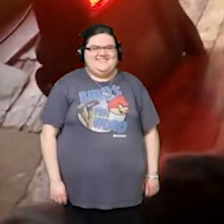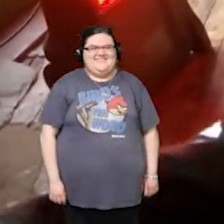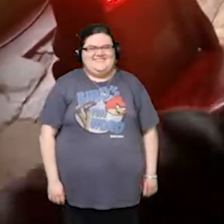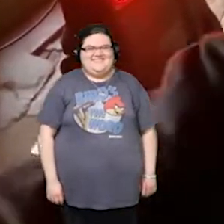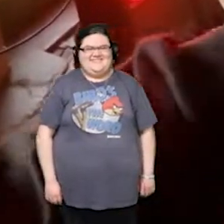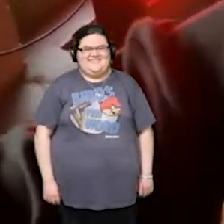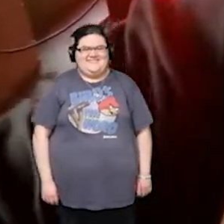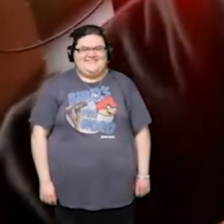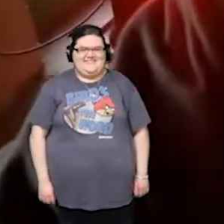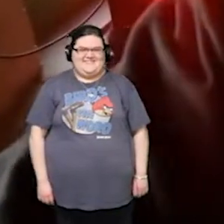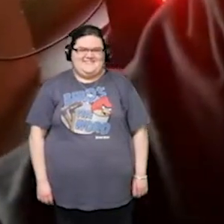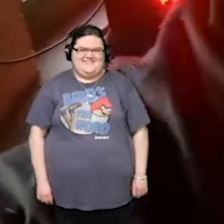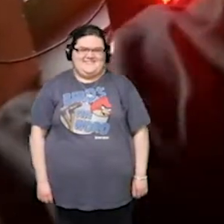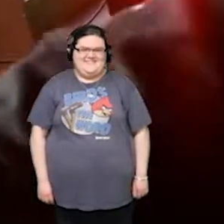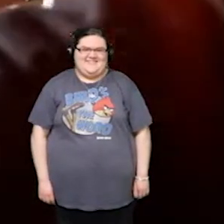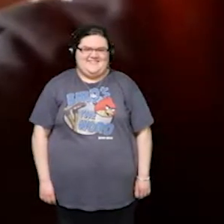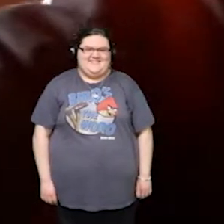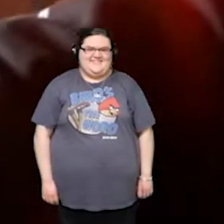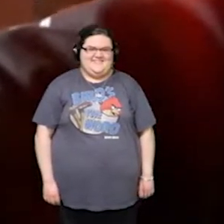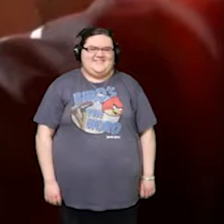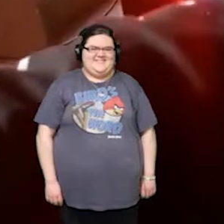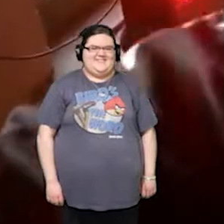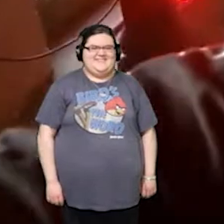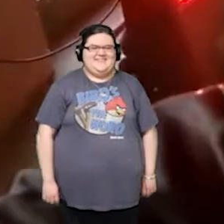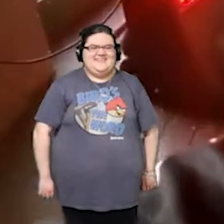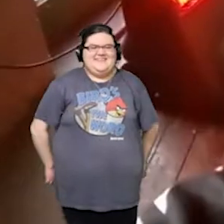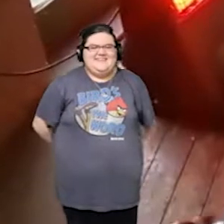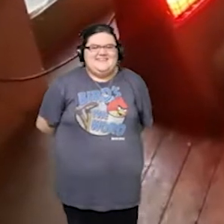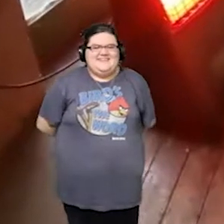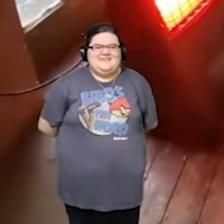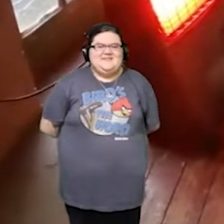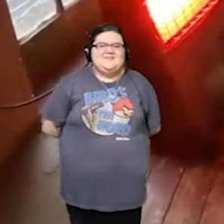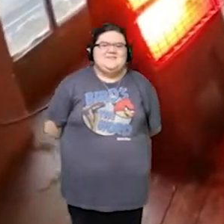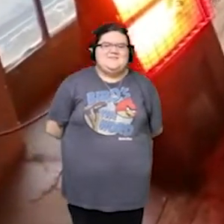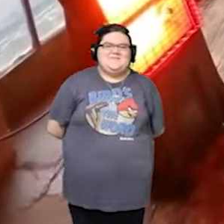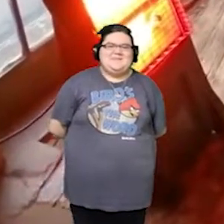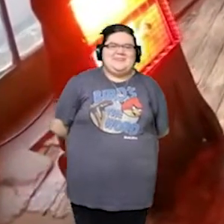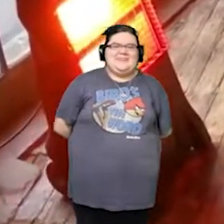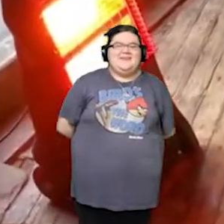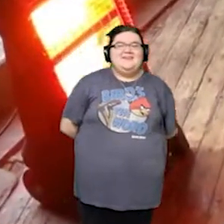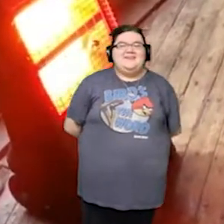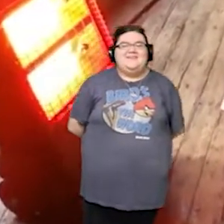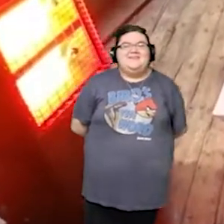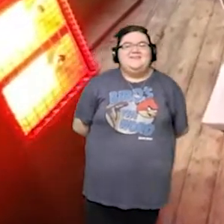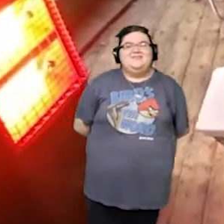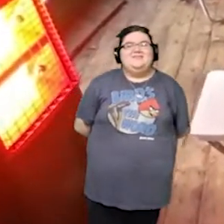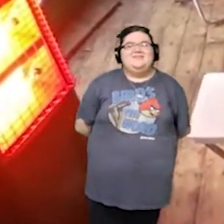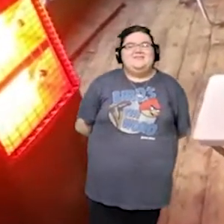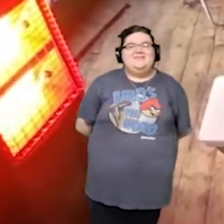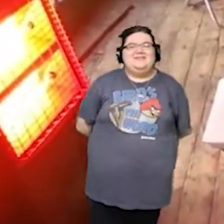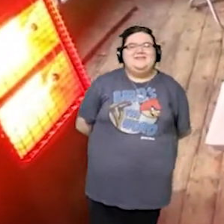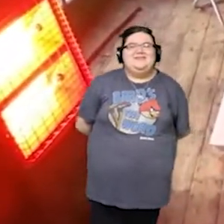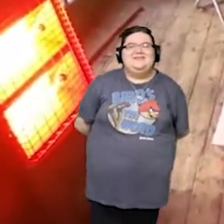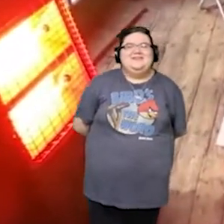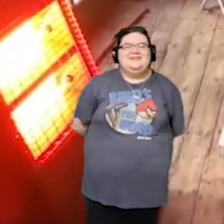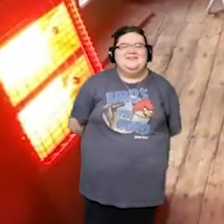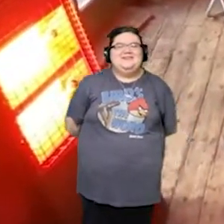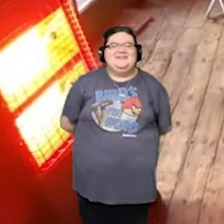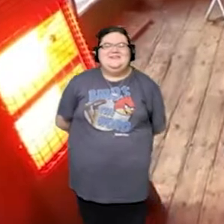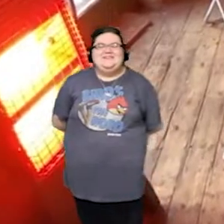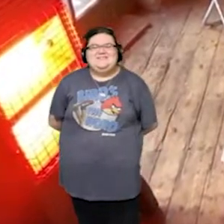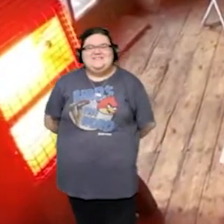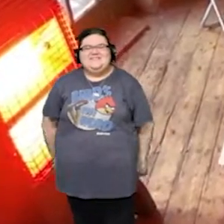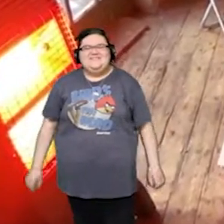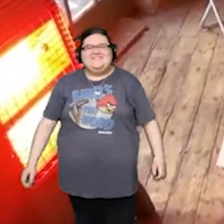you the purple, and this is called the fifth sample. Yeah. Brother, open it, smell it. I'm on the verge of having a panic attack right now. I don't know why I did